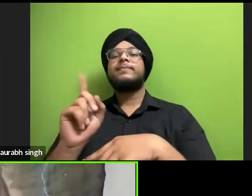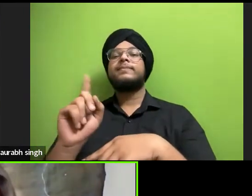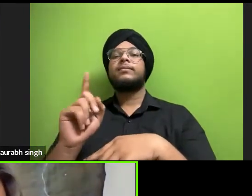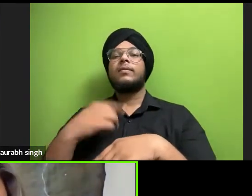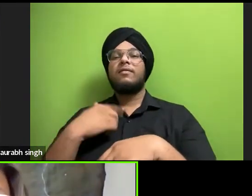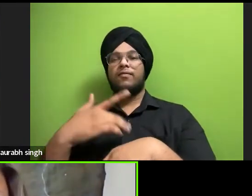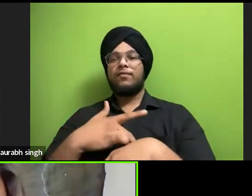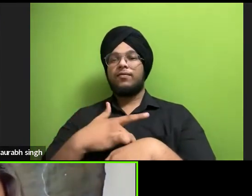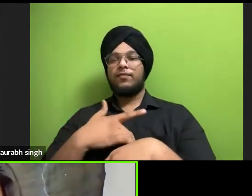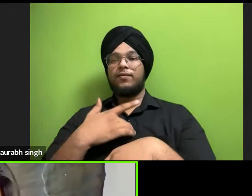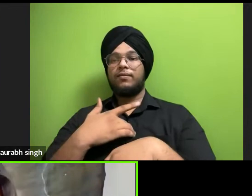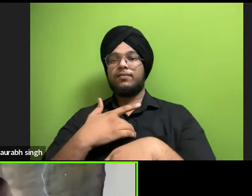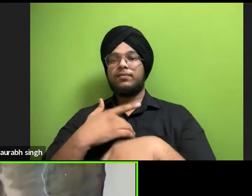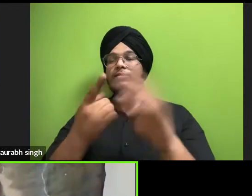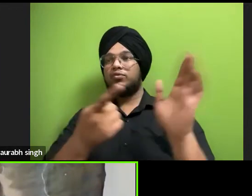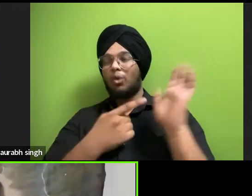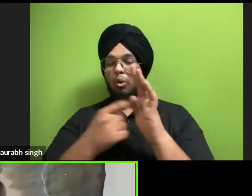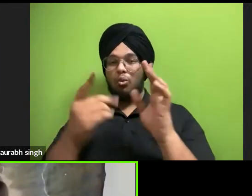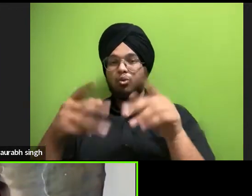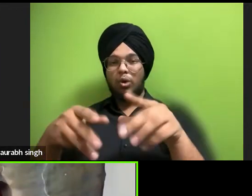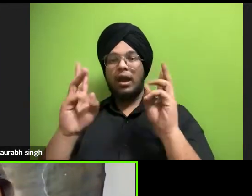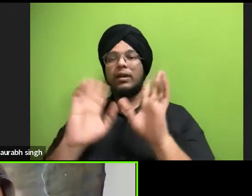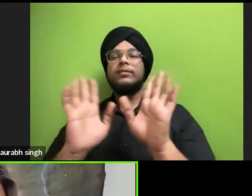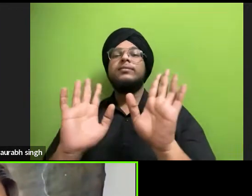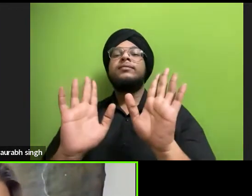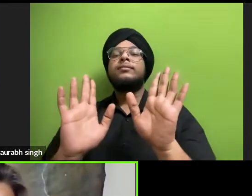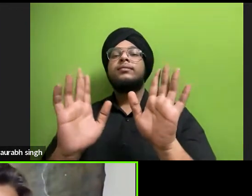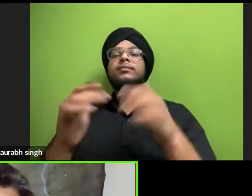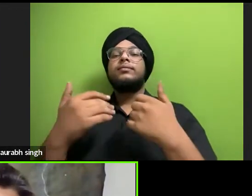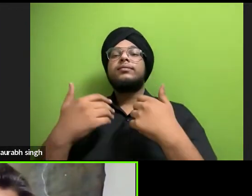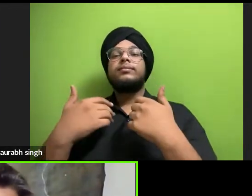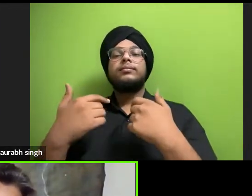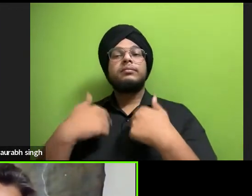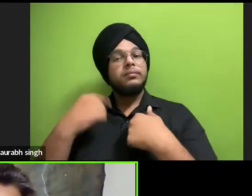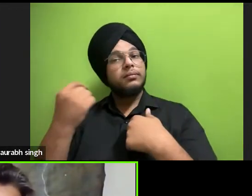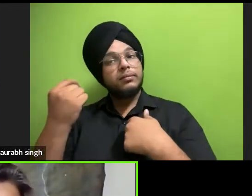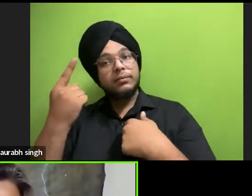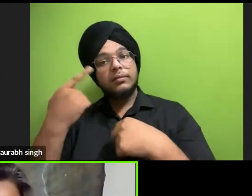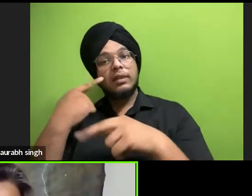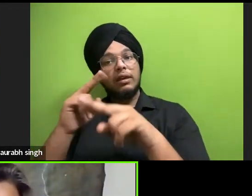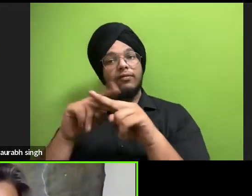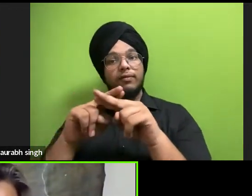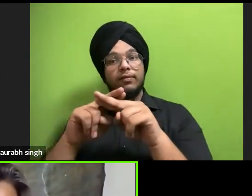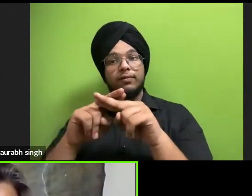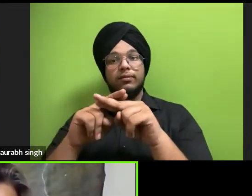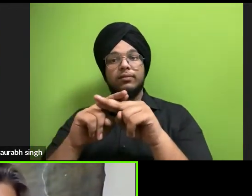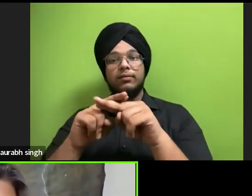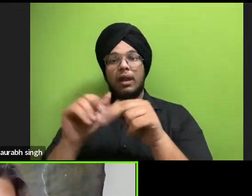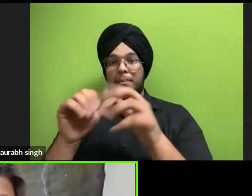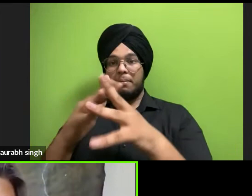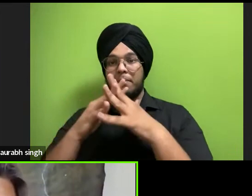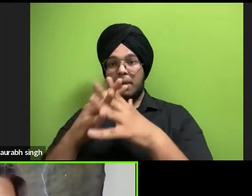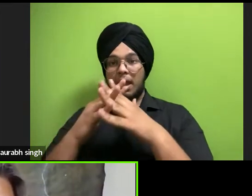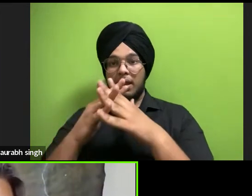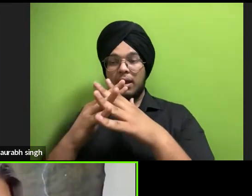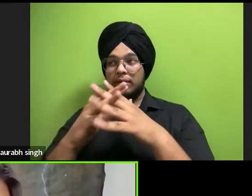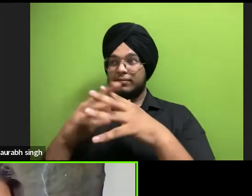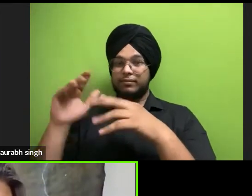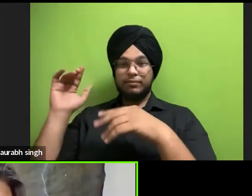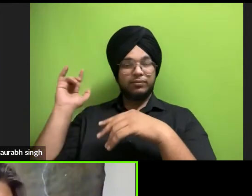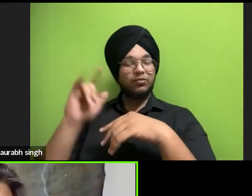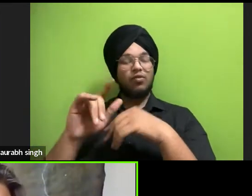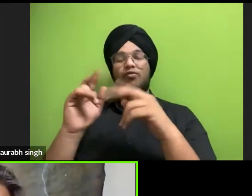can just throw it all away. I understand that he was coming out of a North American context that's working very